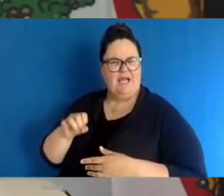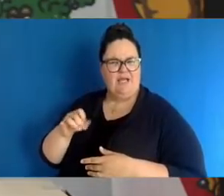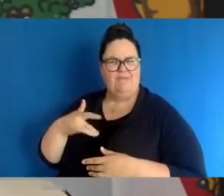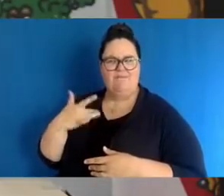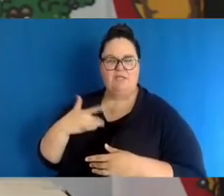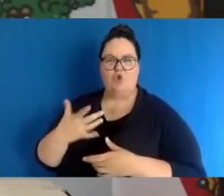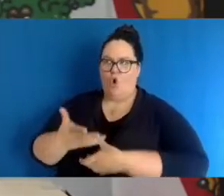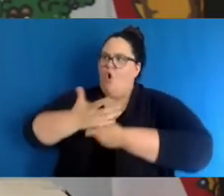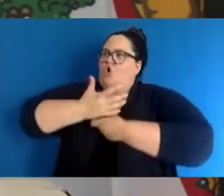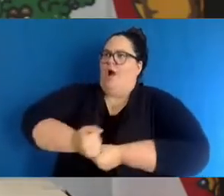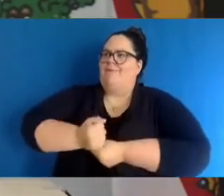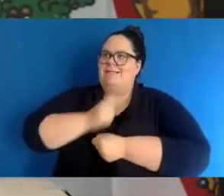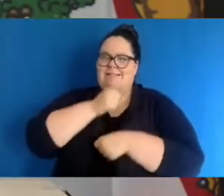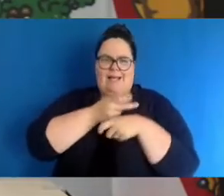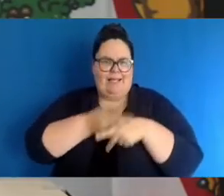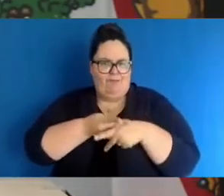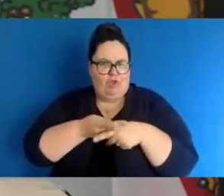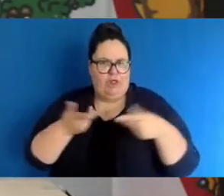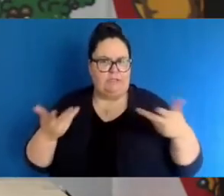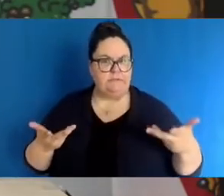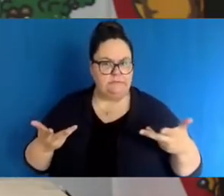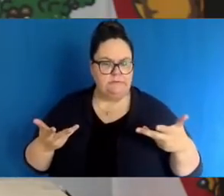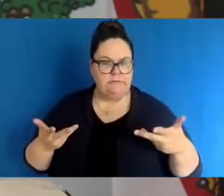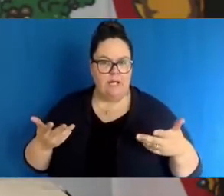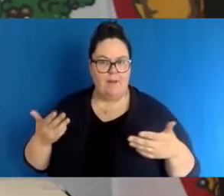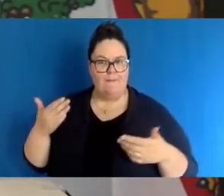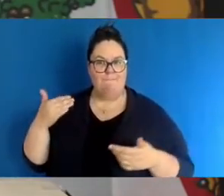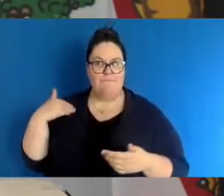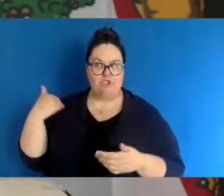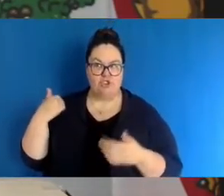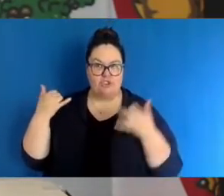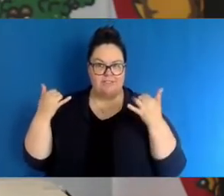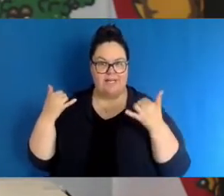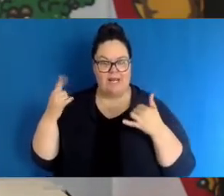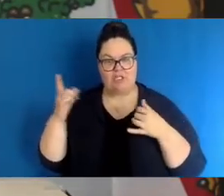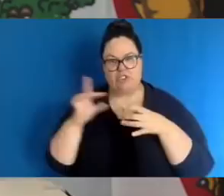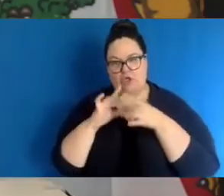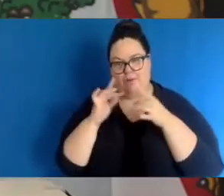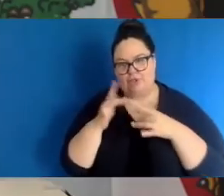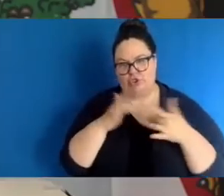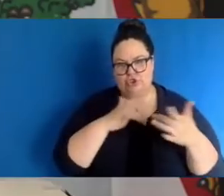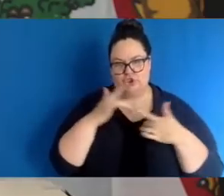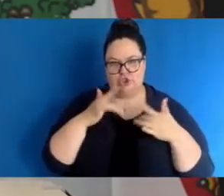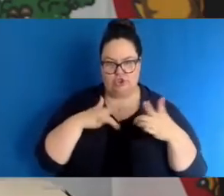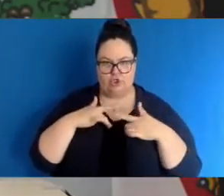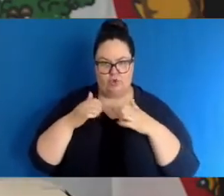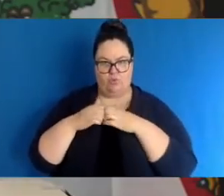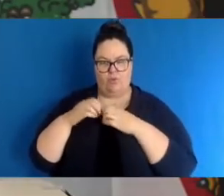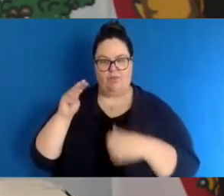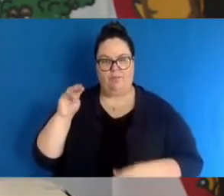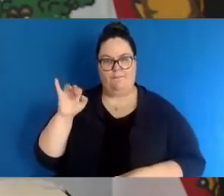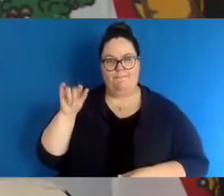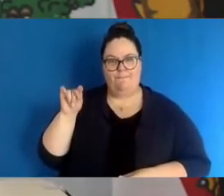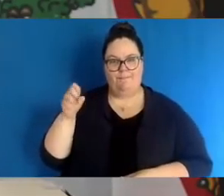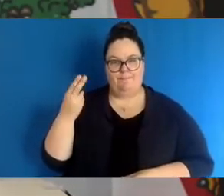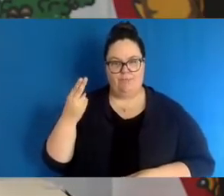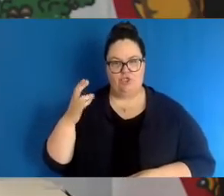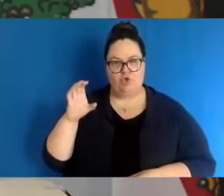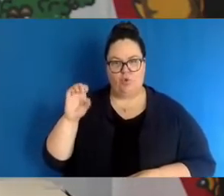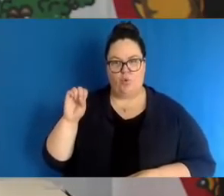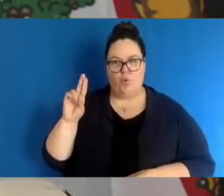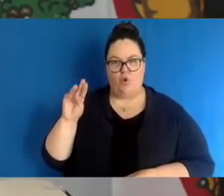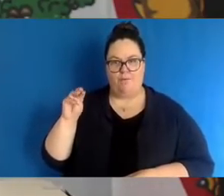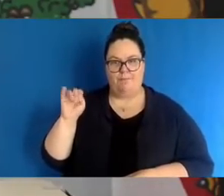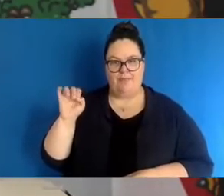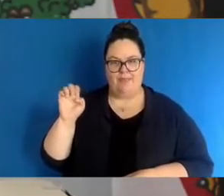caution. And the education minister herself this morning speaking about her concerns with my colleague Mitch Cormier on Island Morning having